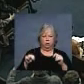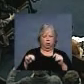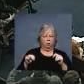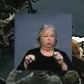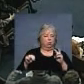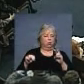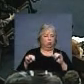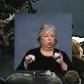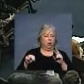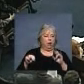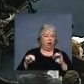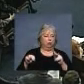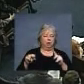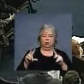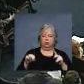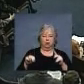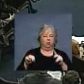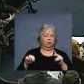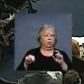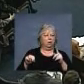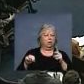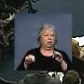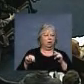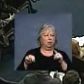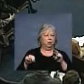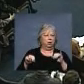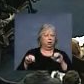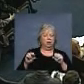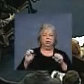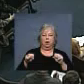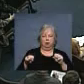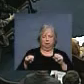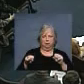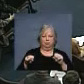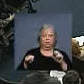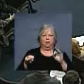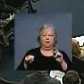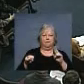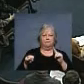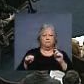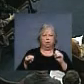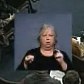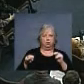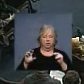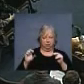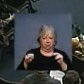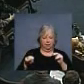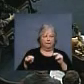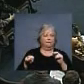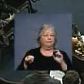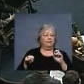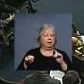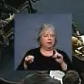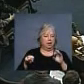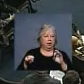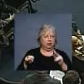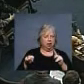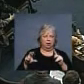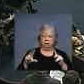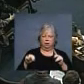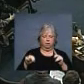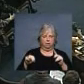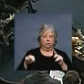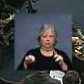Director Wyrick. No. Director Campuris. Aye. Director Fortson. Aye. Director Adcock.